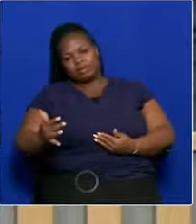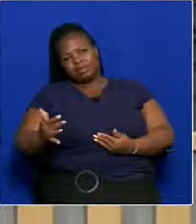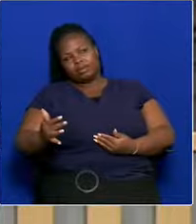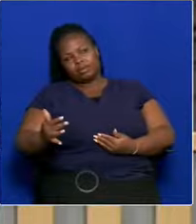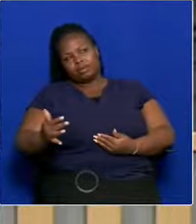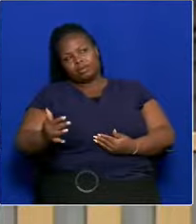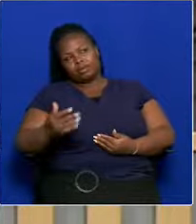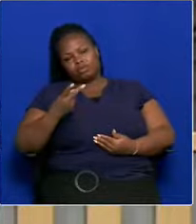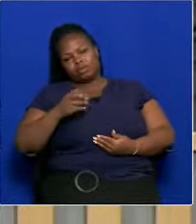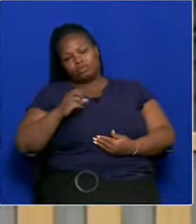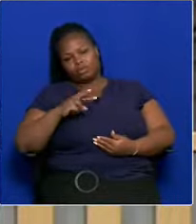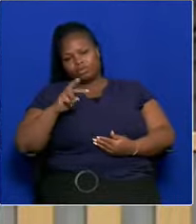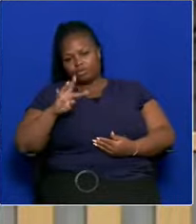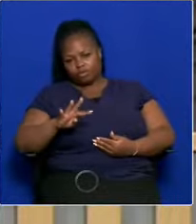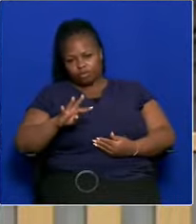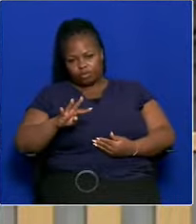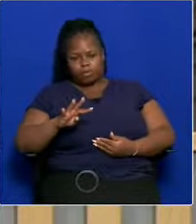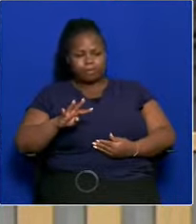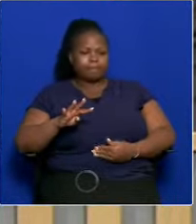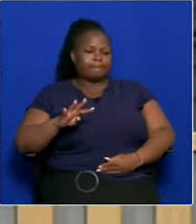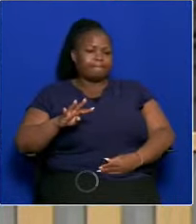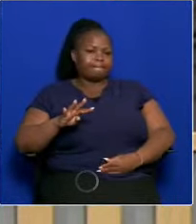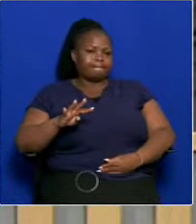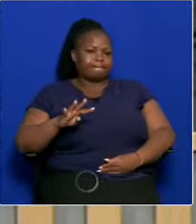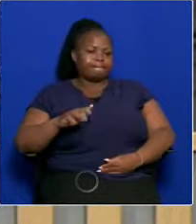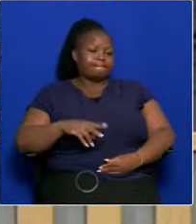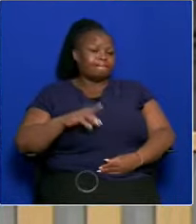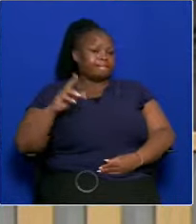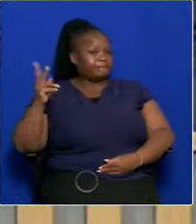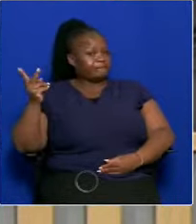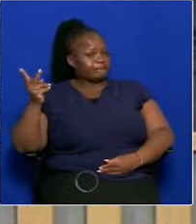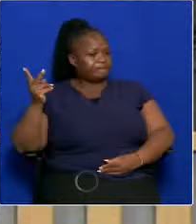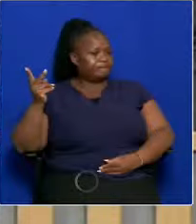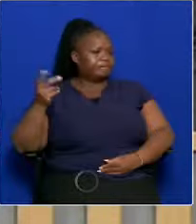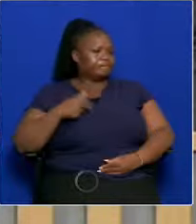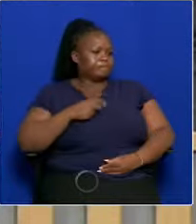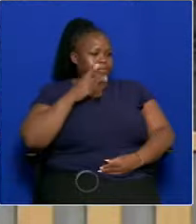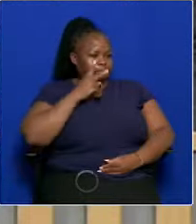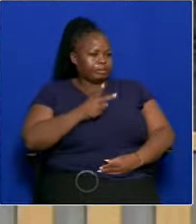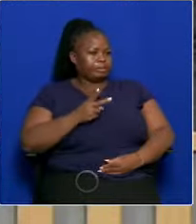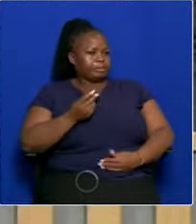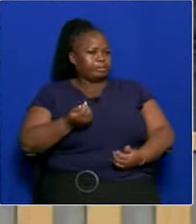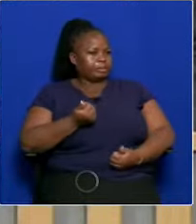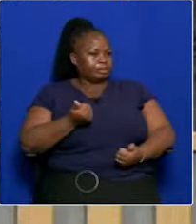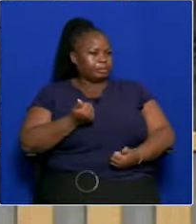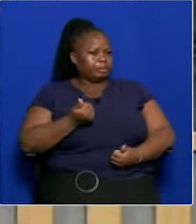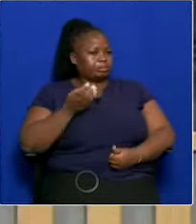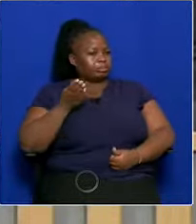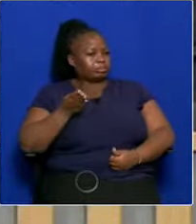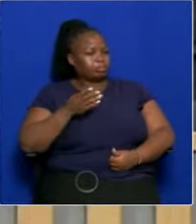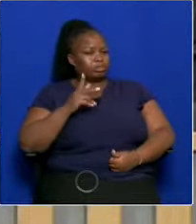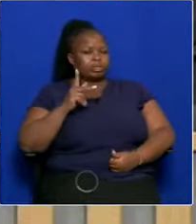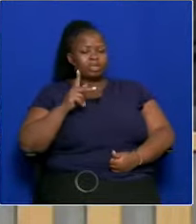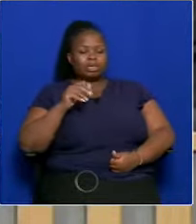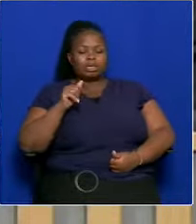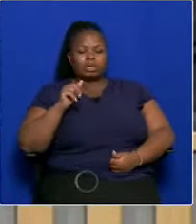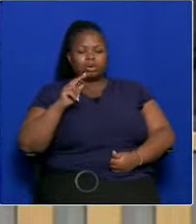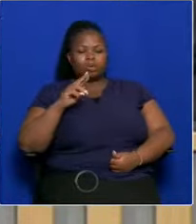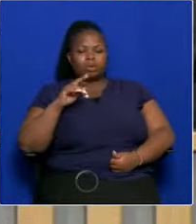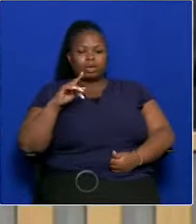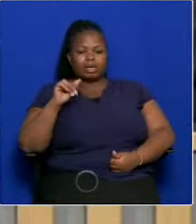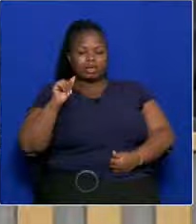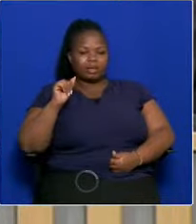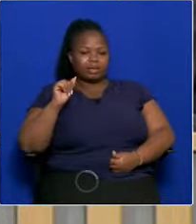2024, to be honest. The other one which I've seen, which was there on the Kaula thing, talking